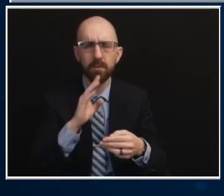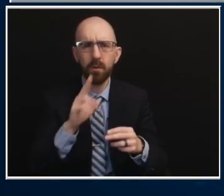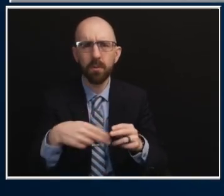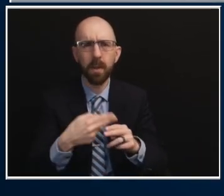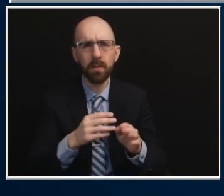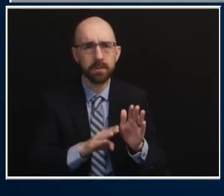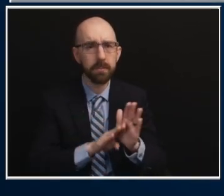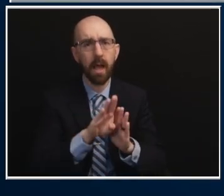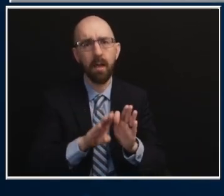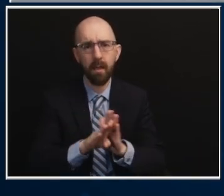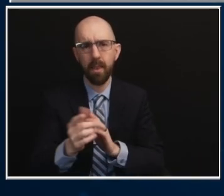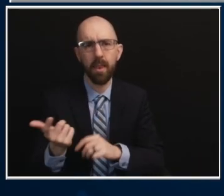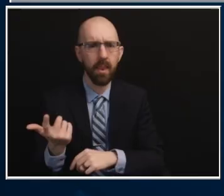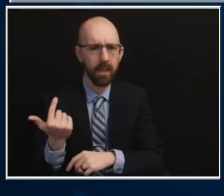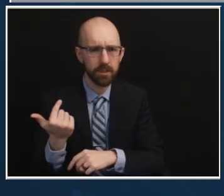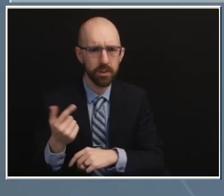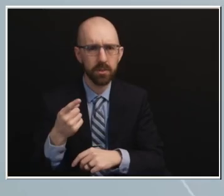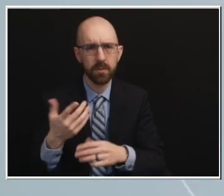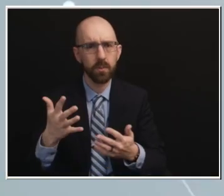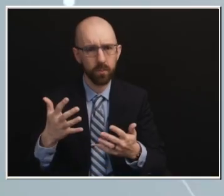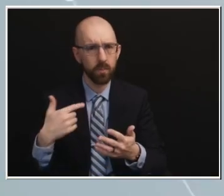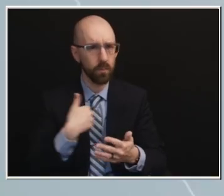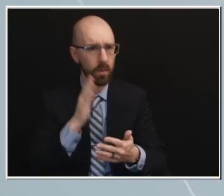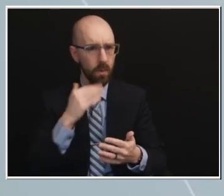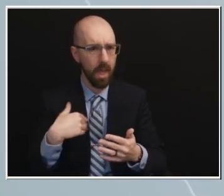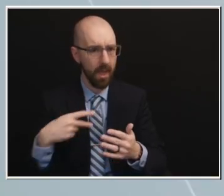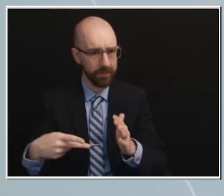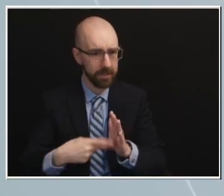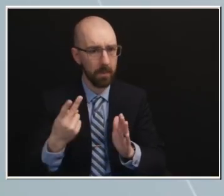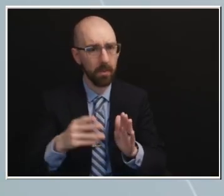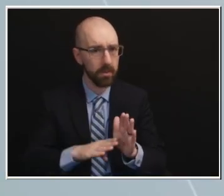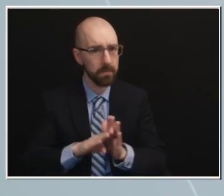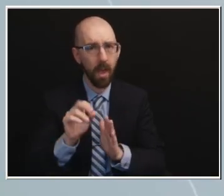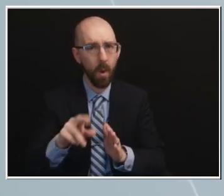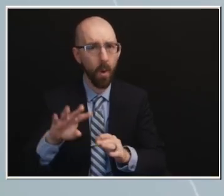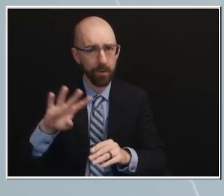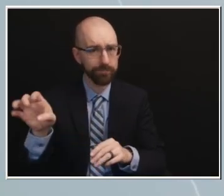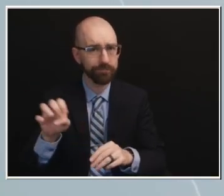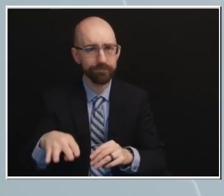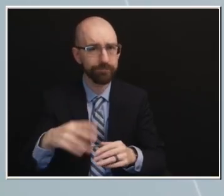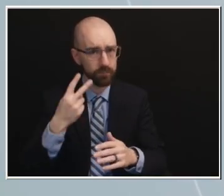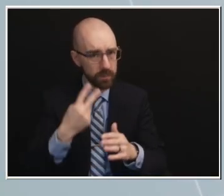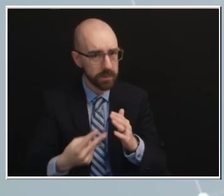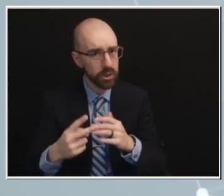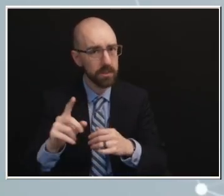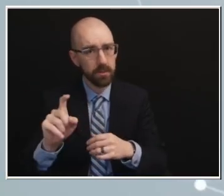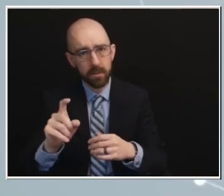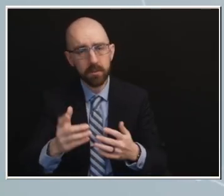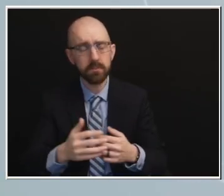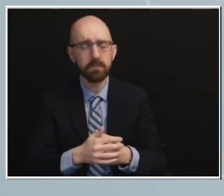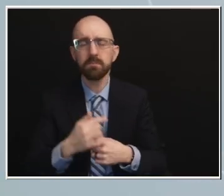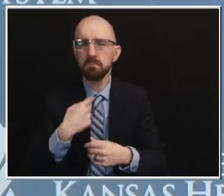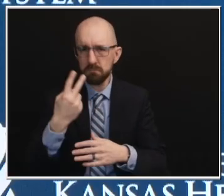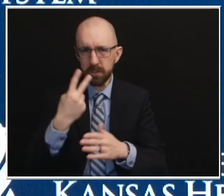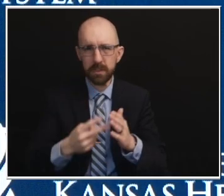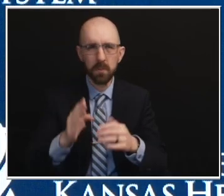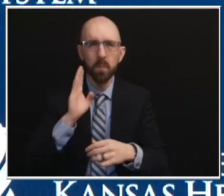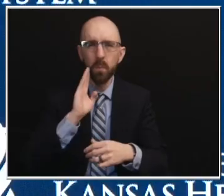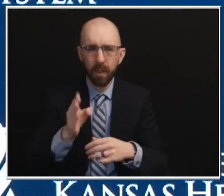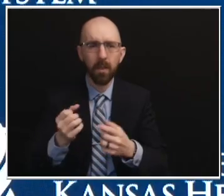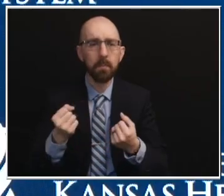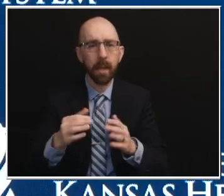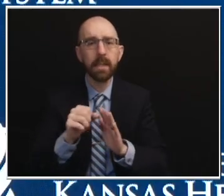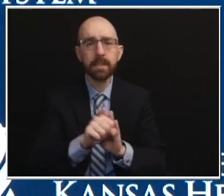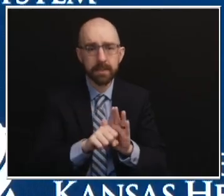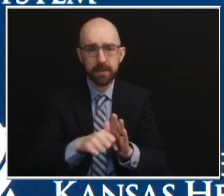year. Are we going to get a double spike, or we just don't know? Any predictions? You know, I predict we will. Many seasons we do, and